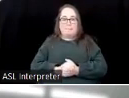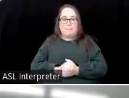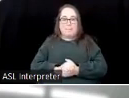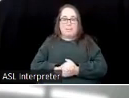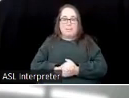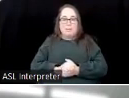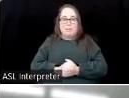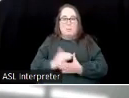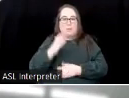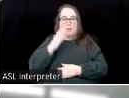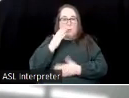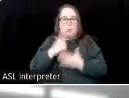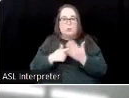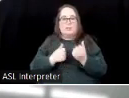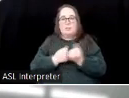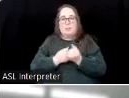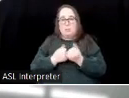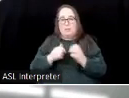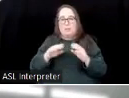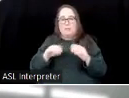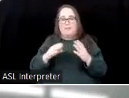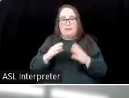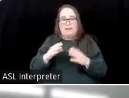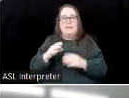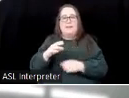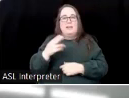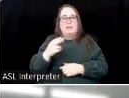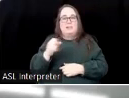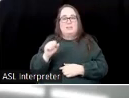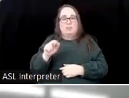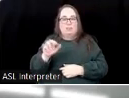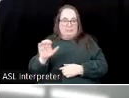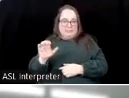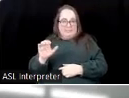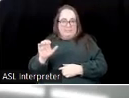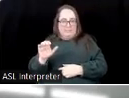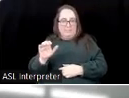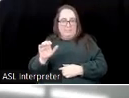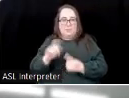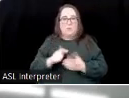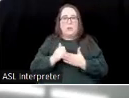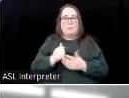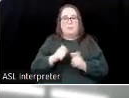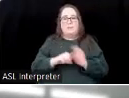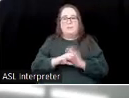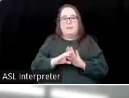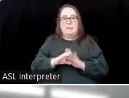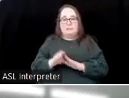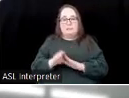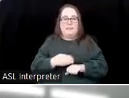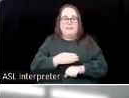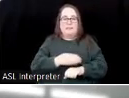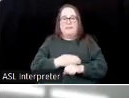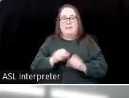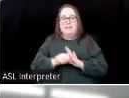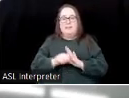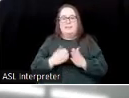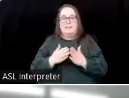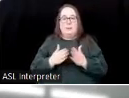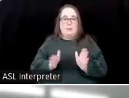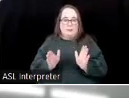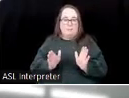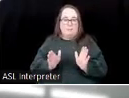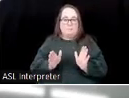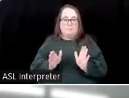like to know what support we can provide at the Housing and Services Resource Center to help you develop and enhance these statewide